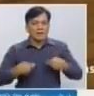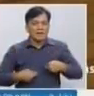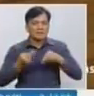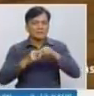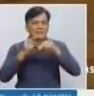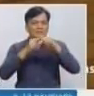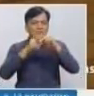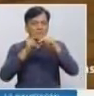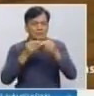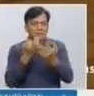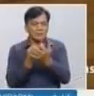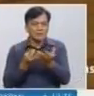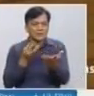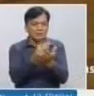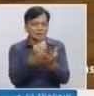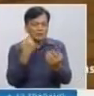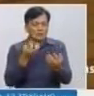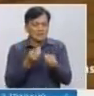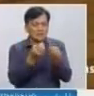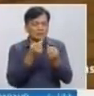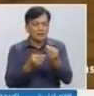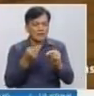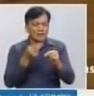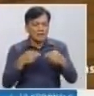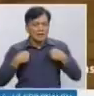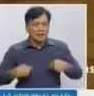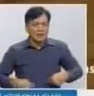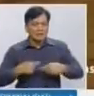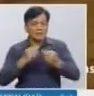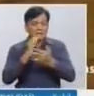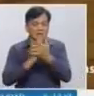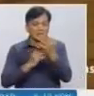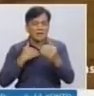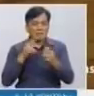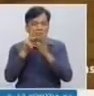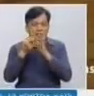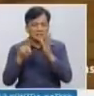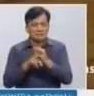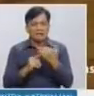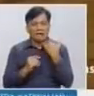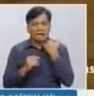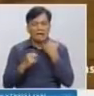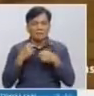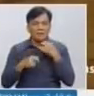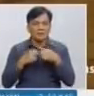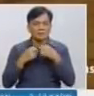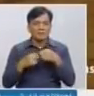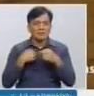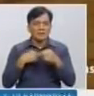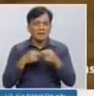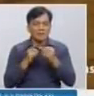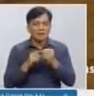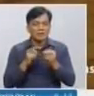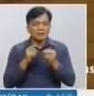over the several years, several policy and operational bottlenecks have constrained universal